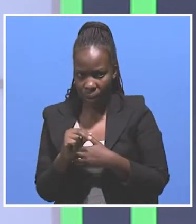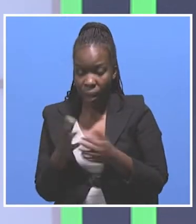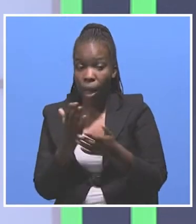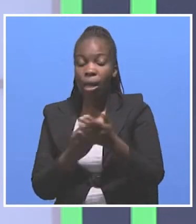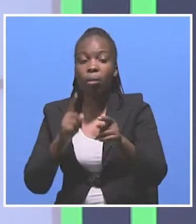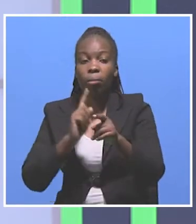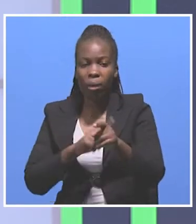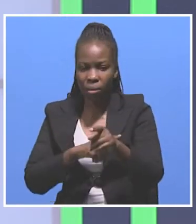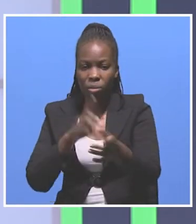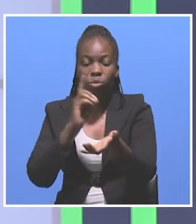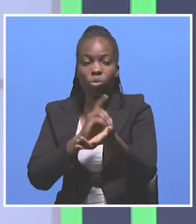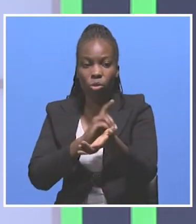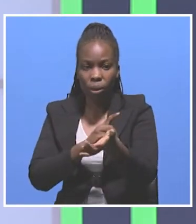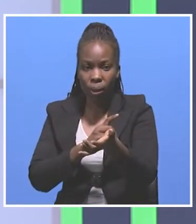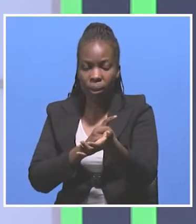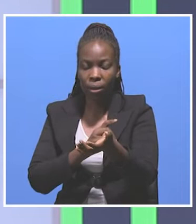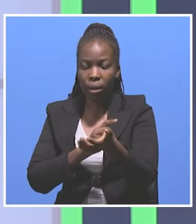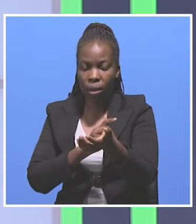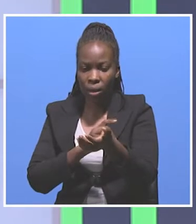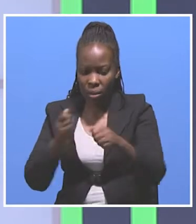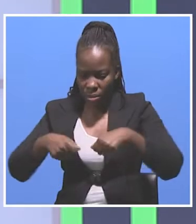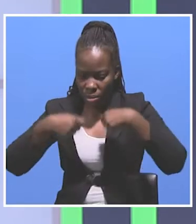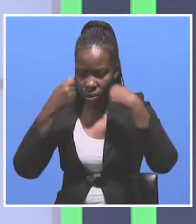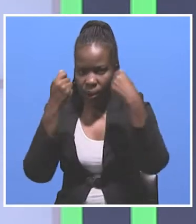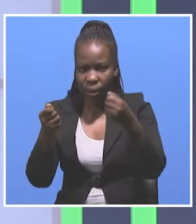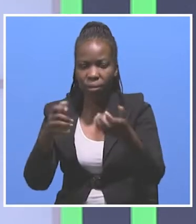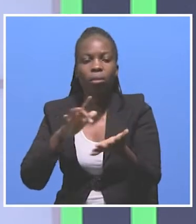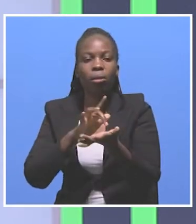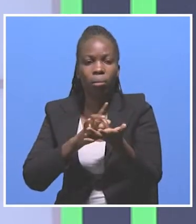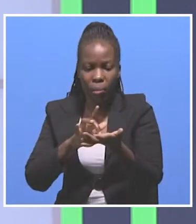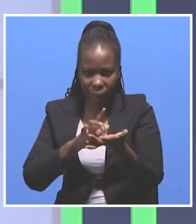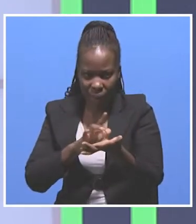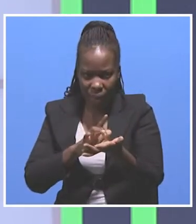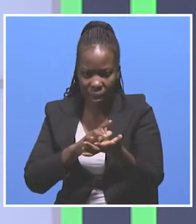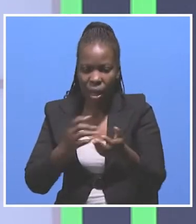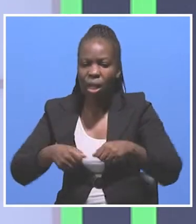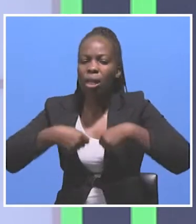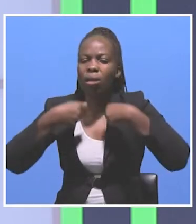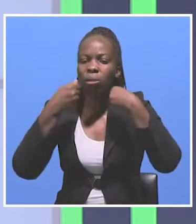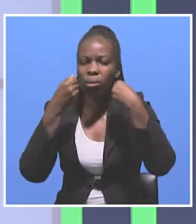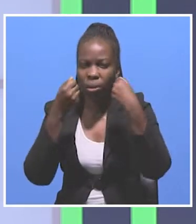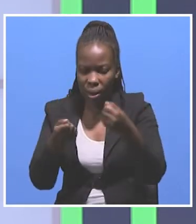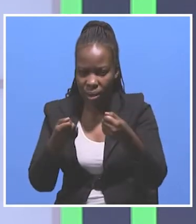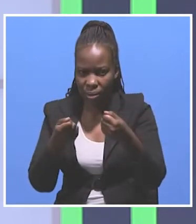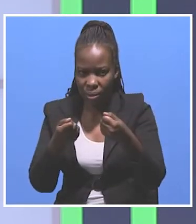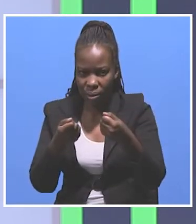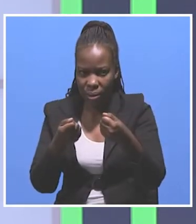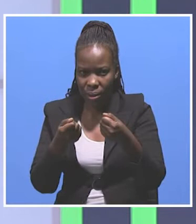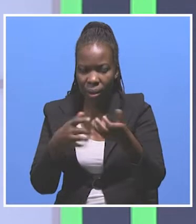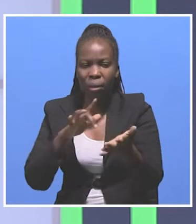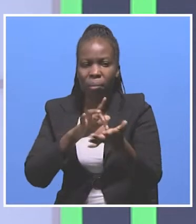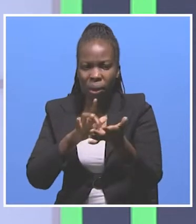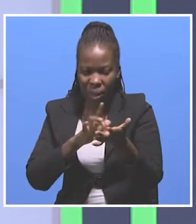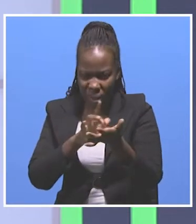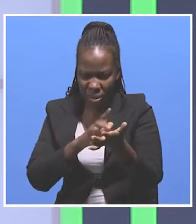and control the BP itself. They will give you everything else, including other supplements, to try and prevent